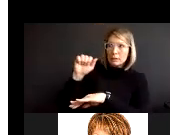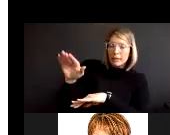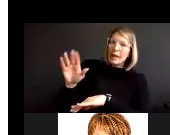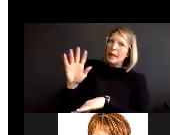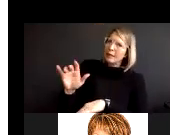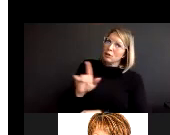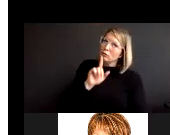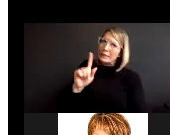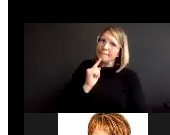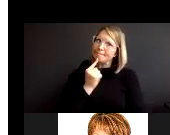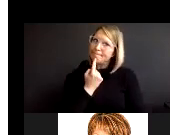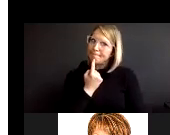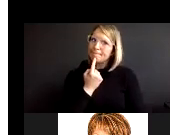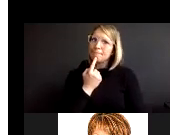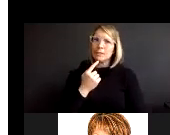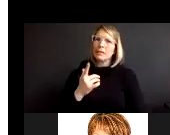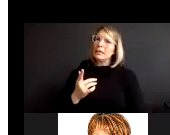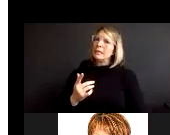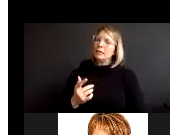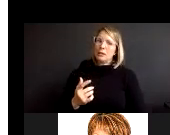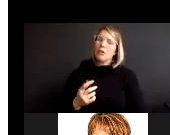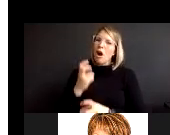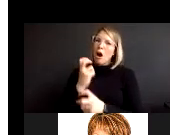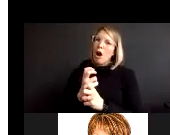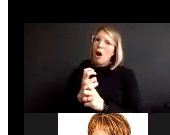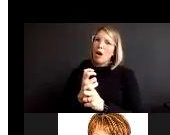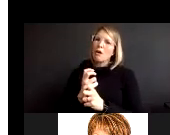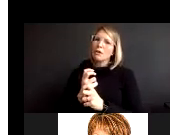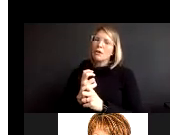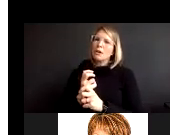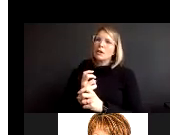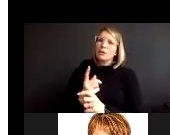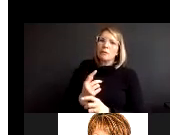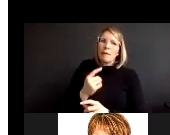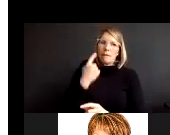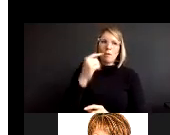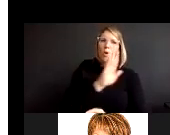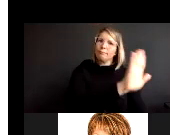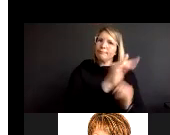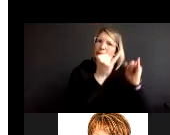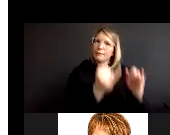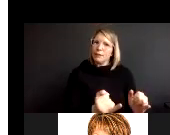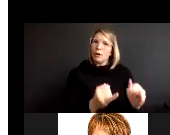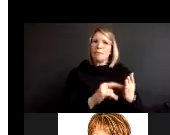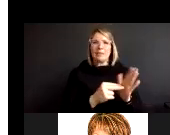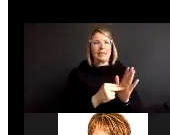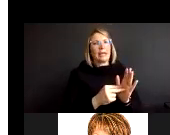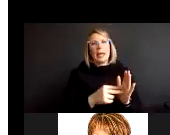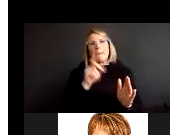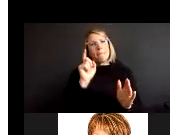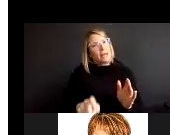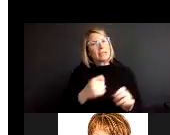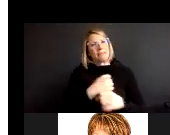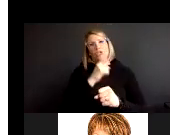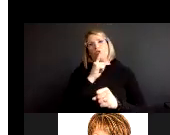should, of course, only be used if all other options have been exhausted. in the event an adult is declared to be an adult